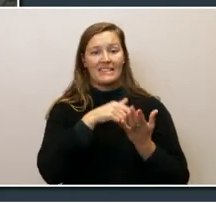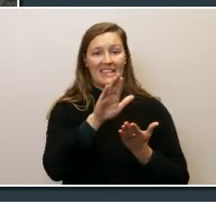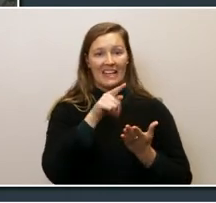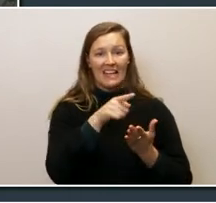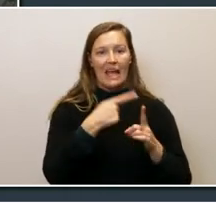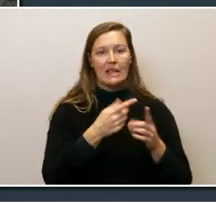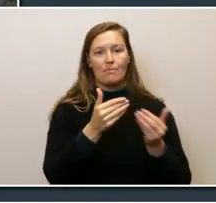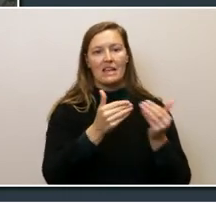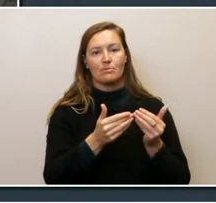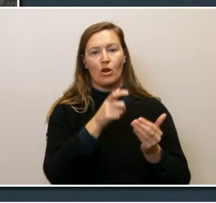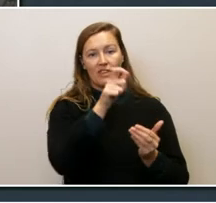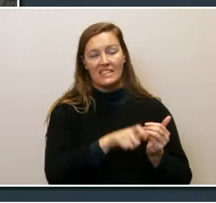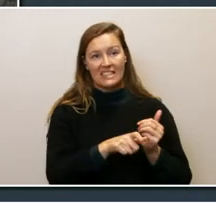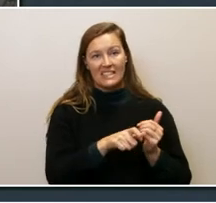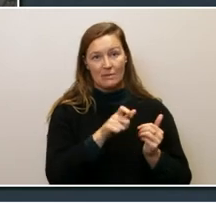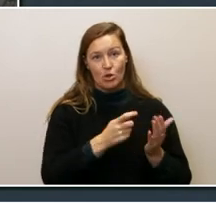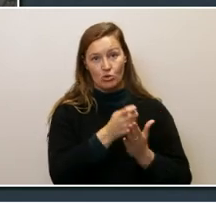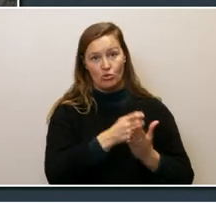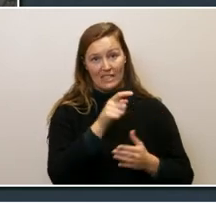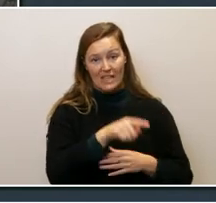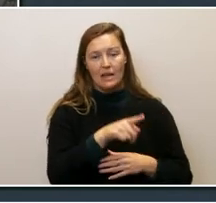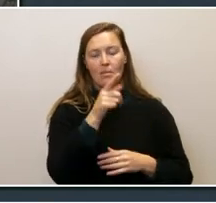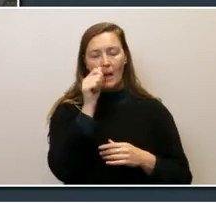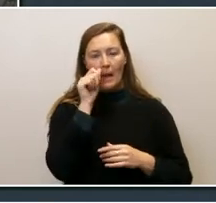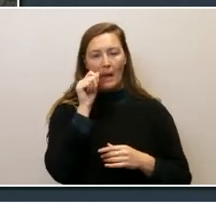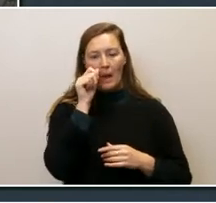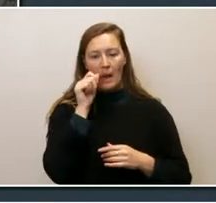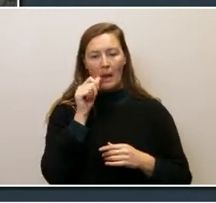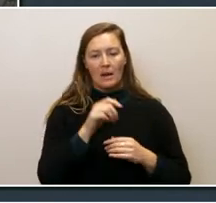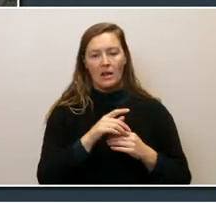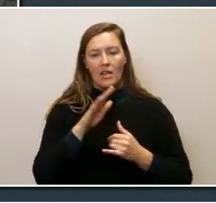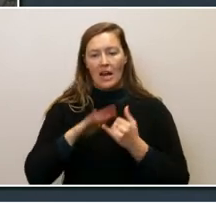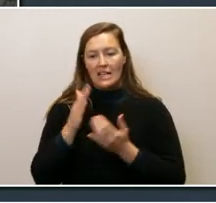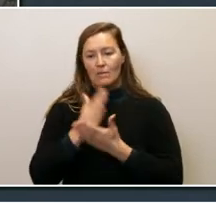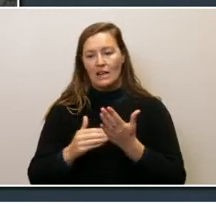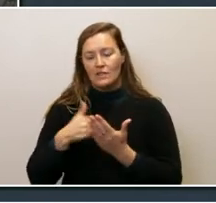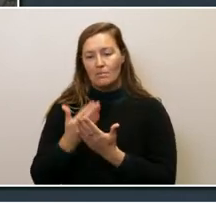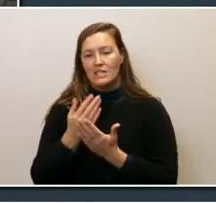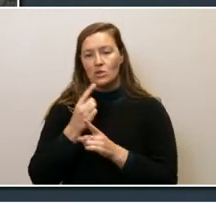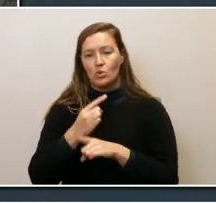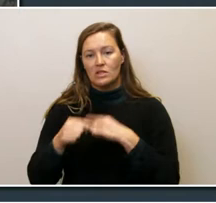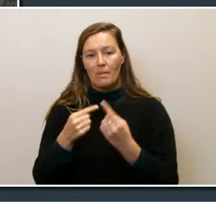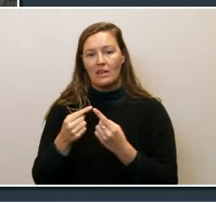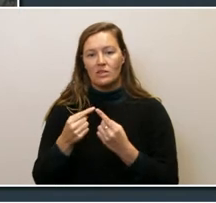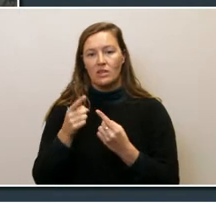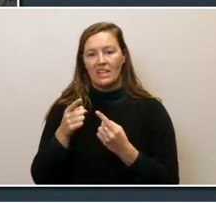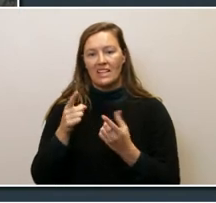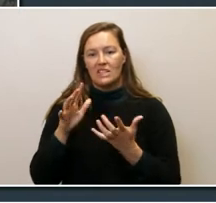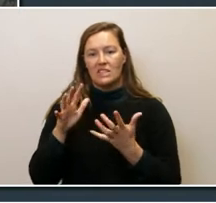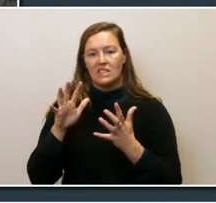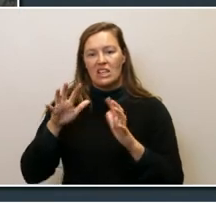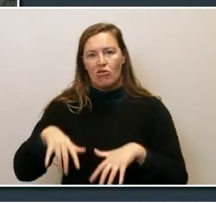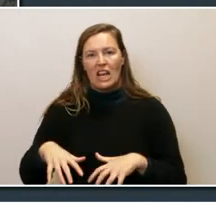management of your tenant. I'm just trying to collate that with the later part of your submission when you talk about